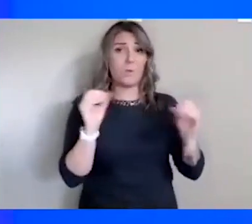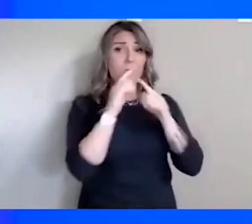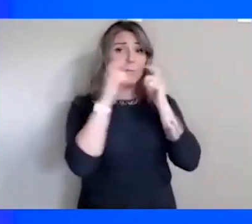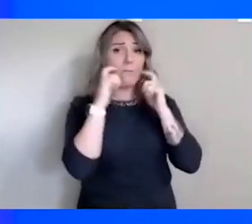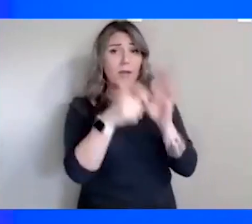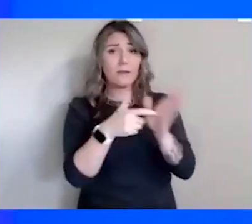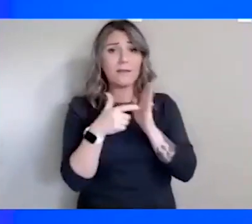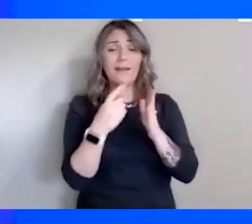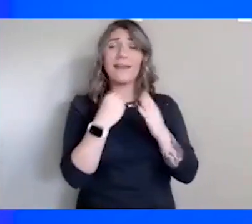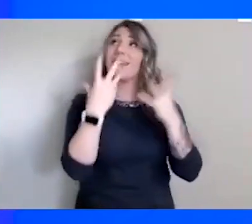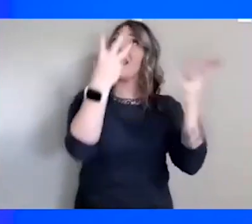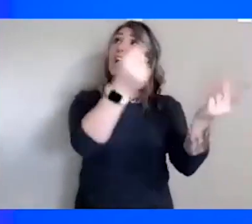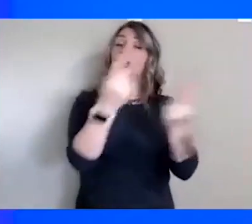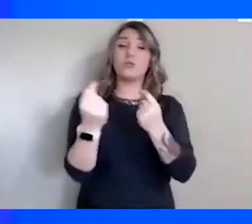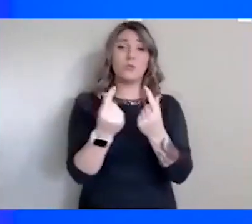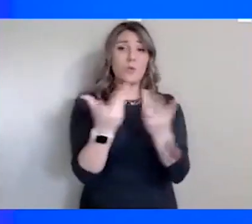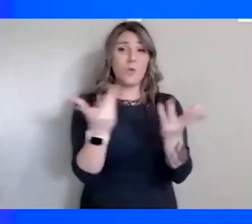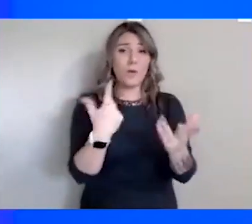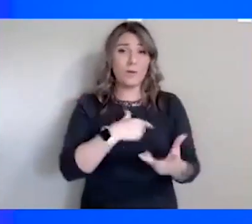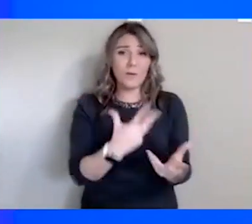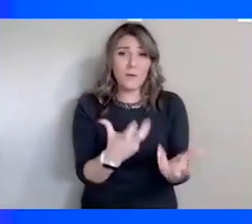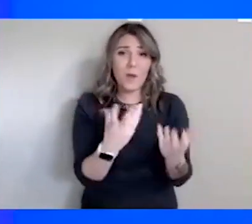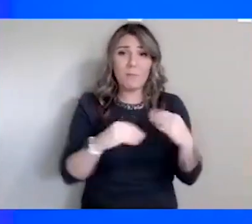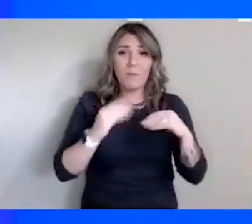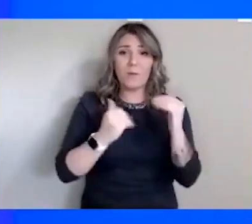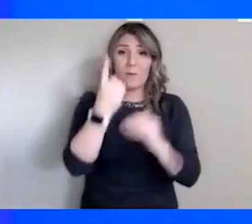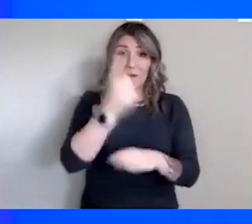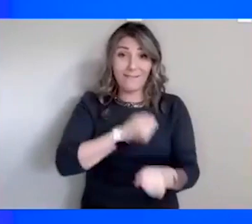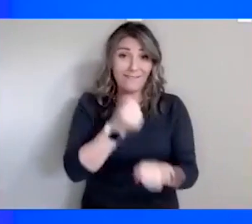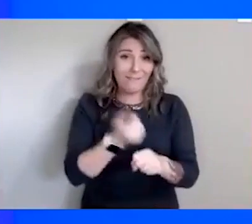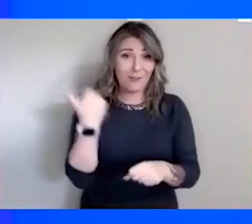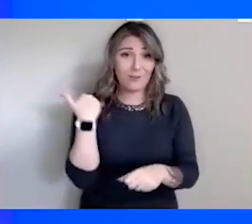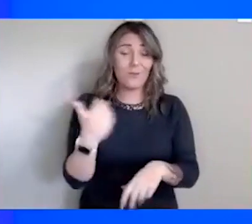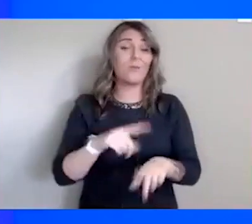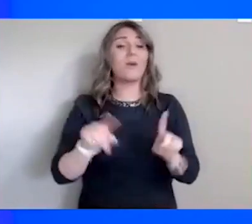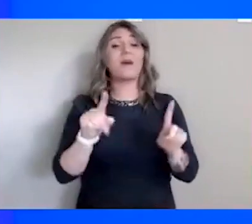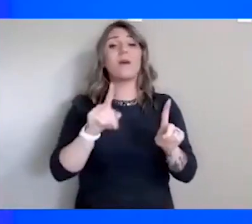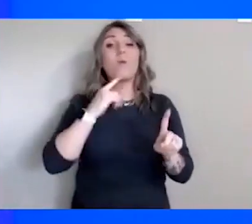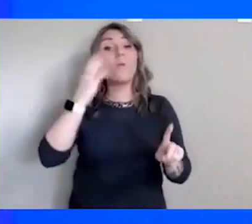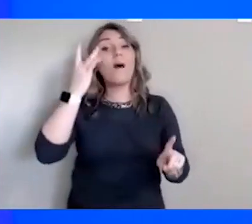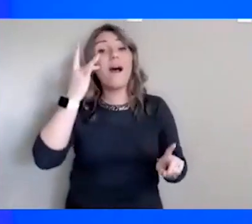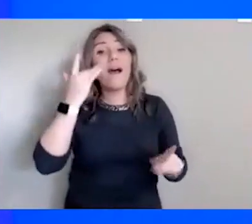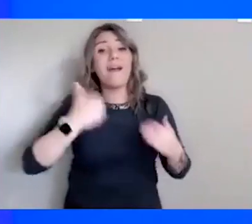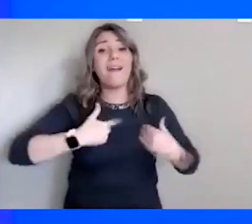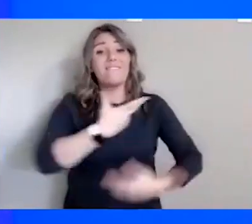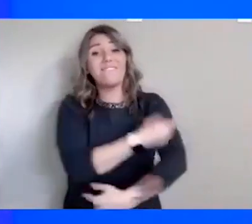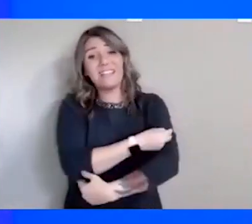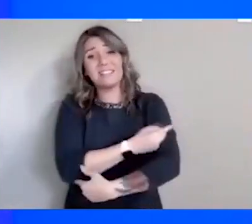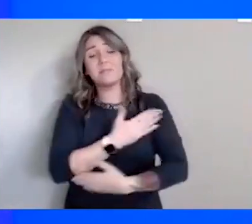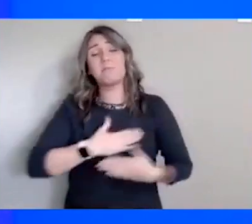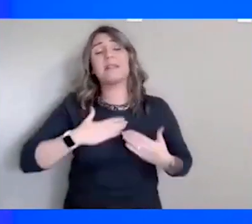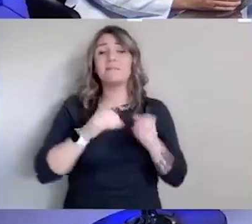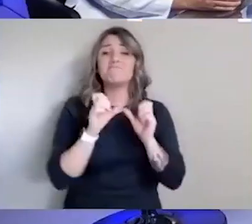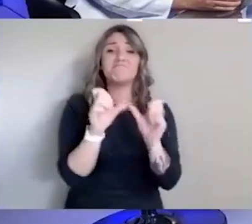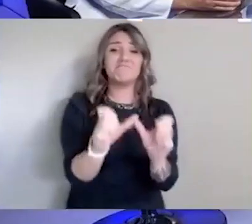we want more than we were a year ago. But that is because we have vaccination. So please continue to get